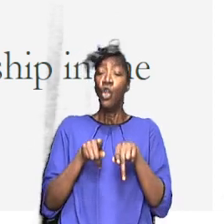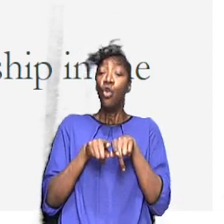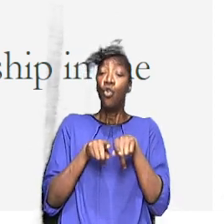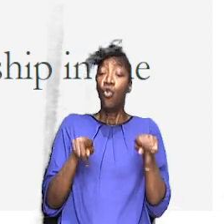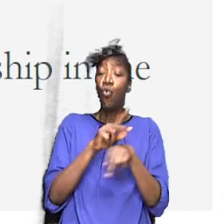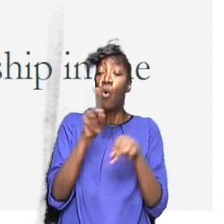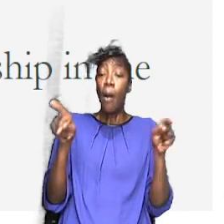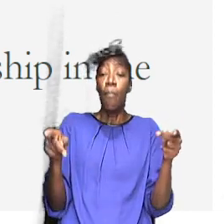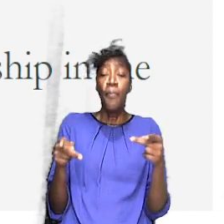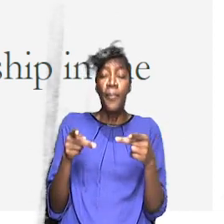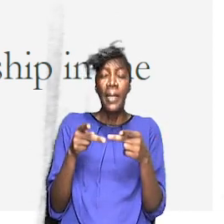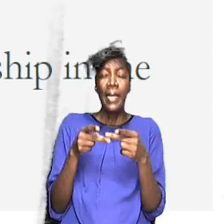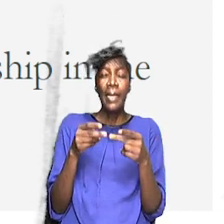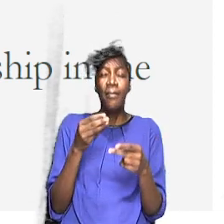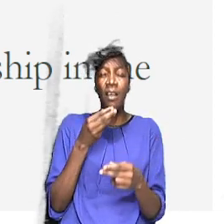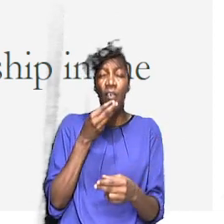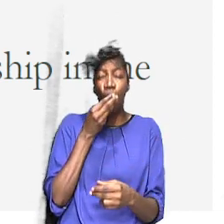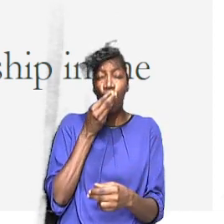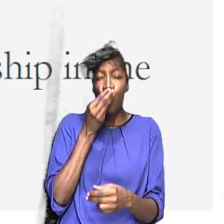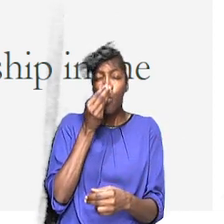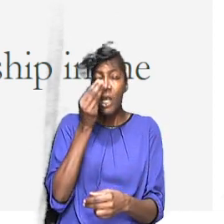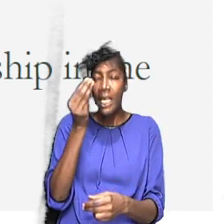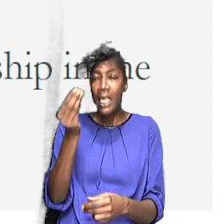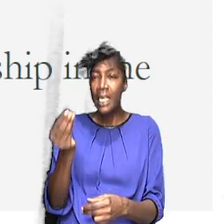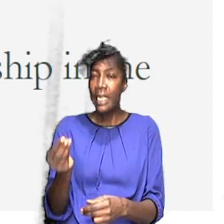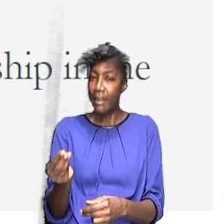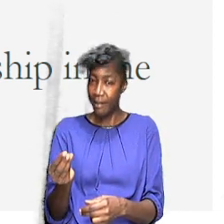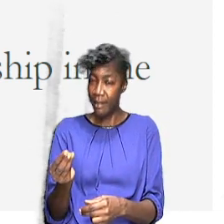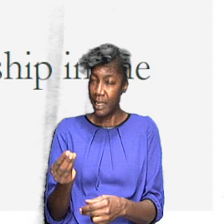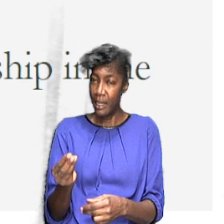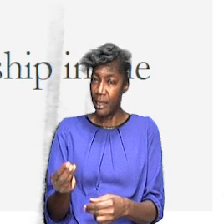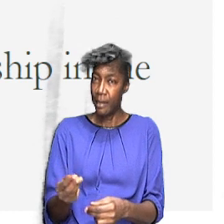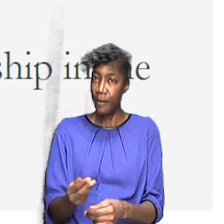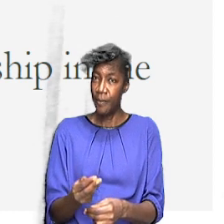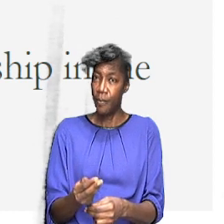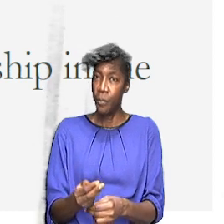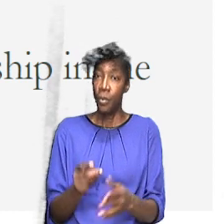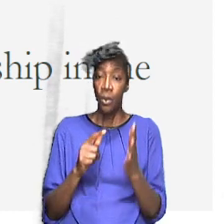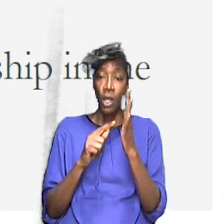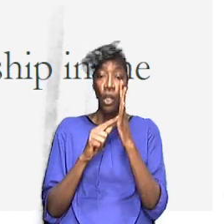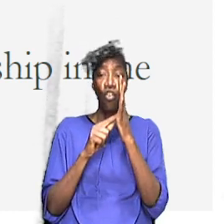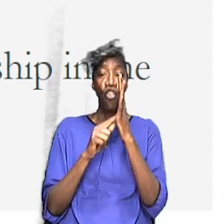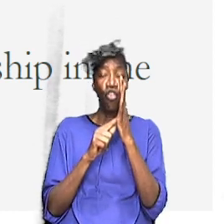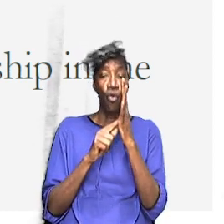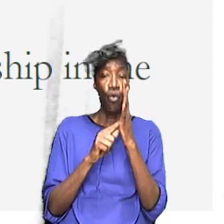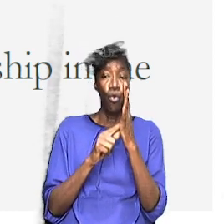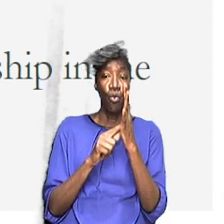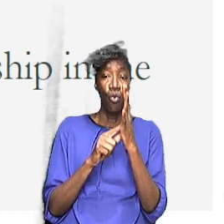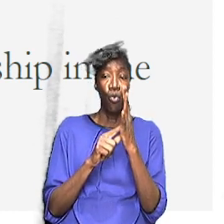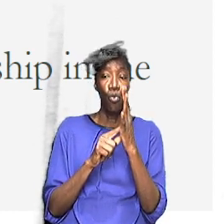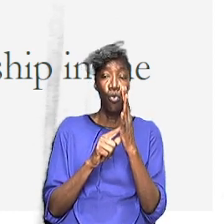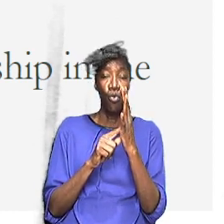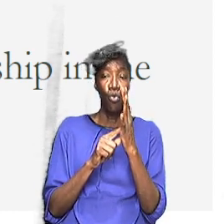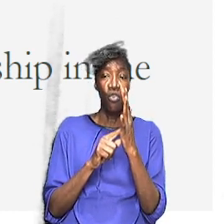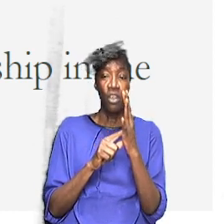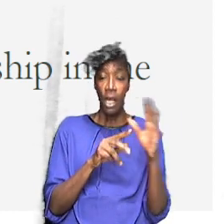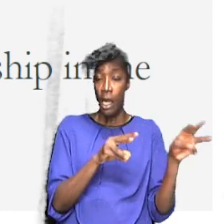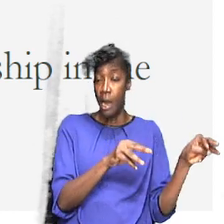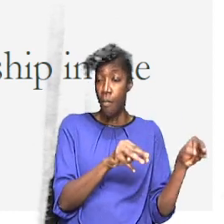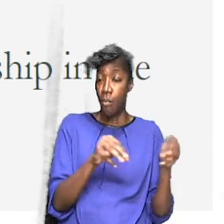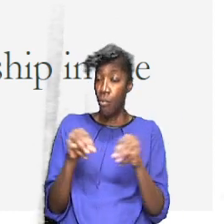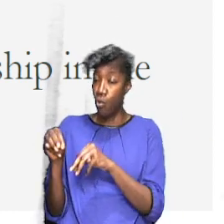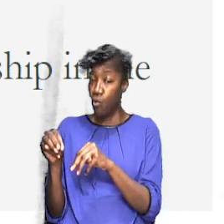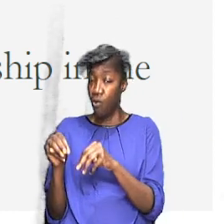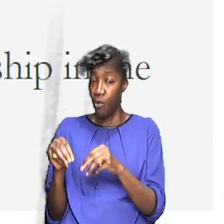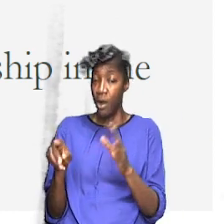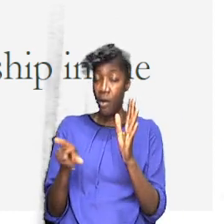kissing, intimacy. Amen. And it shows the transition, even from law to grace. Because when you get